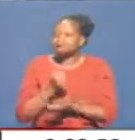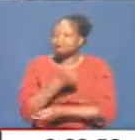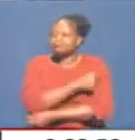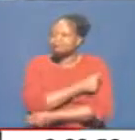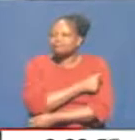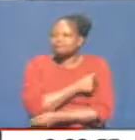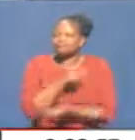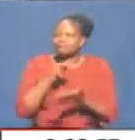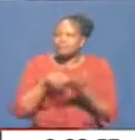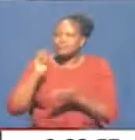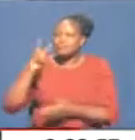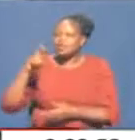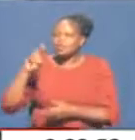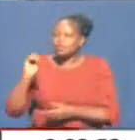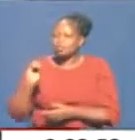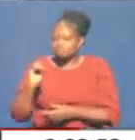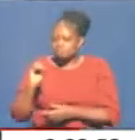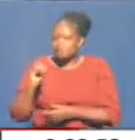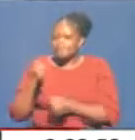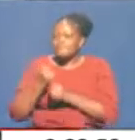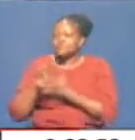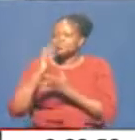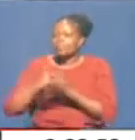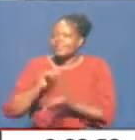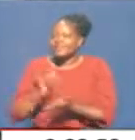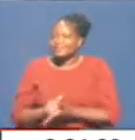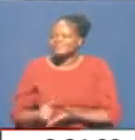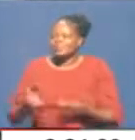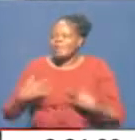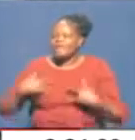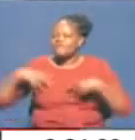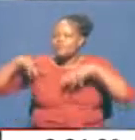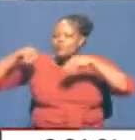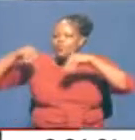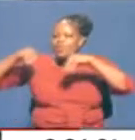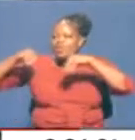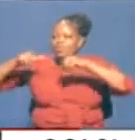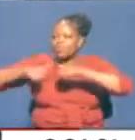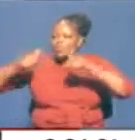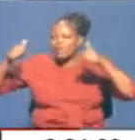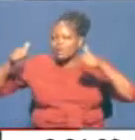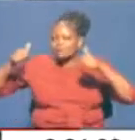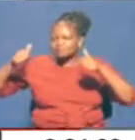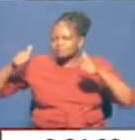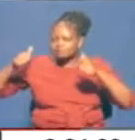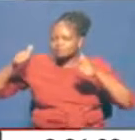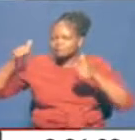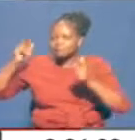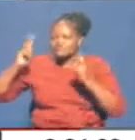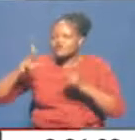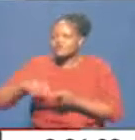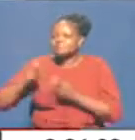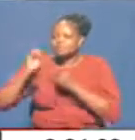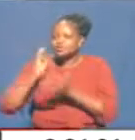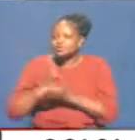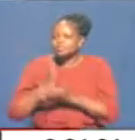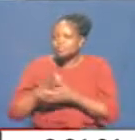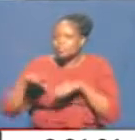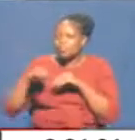Health Organization that ensures the quality of these vaccines. Vaccines are very special. In fact, their quality